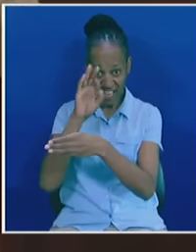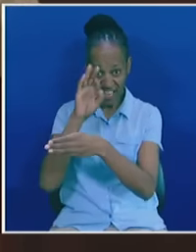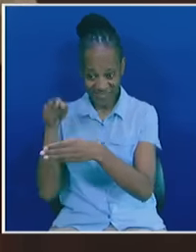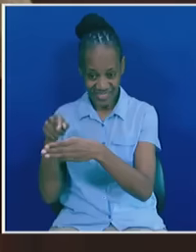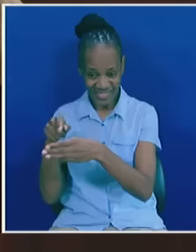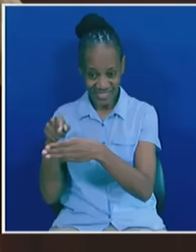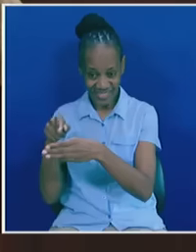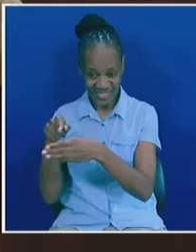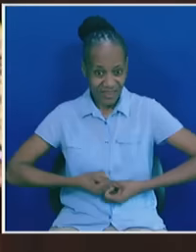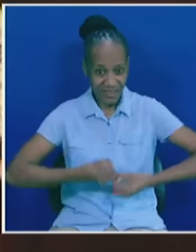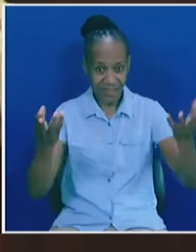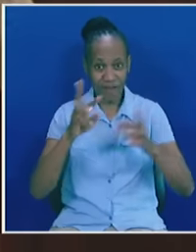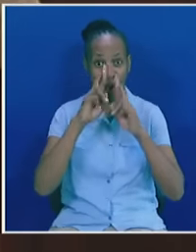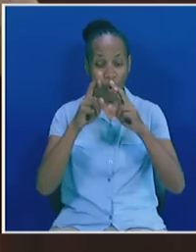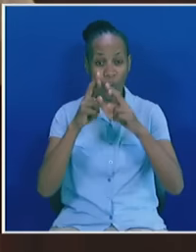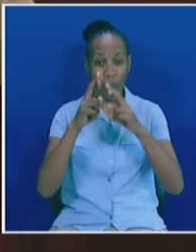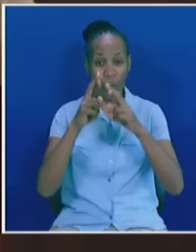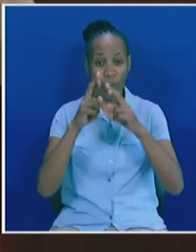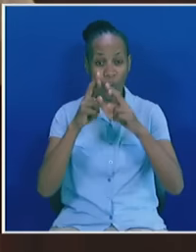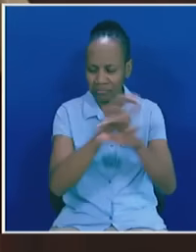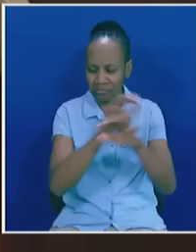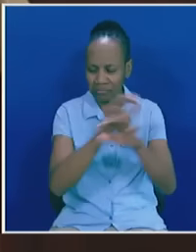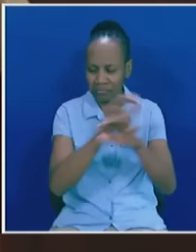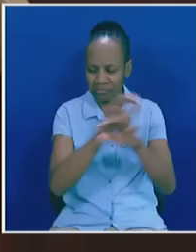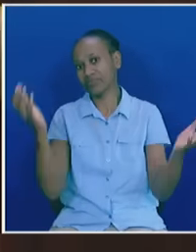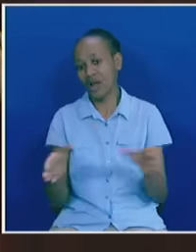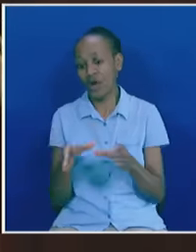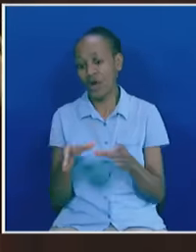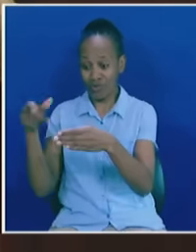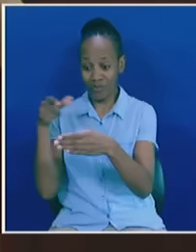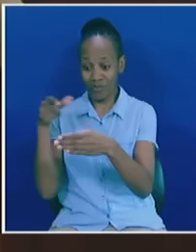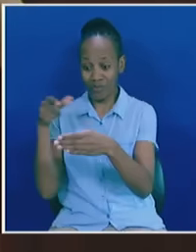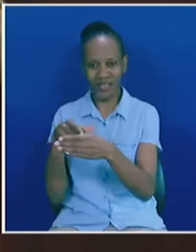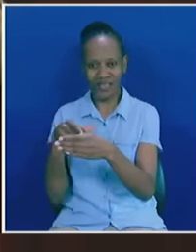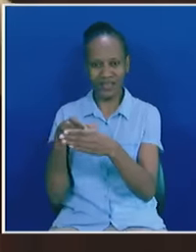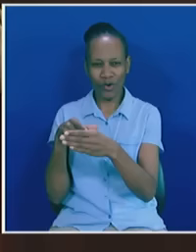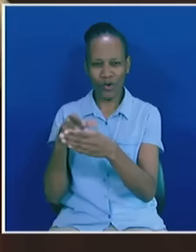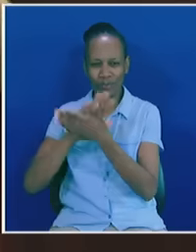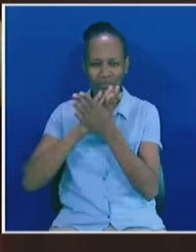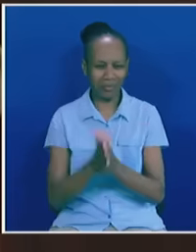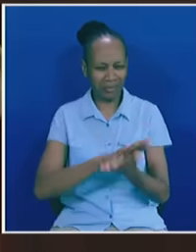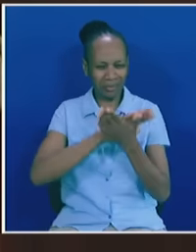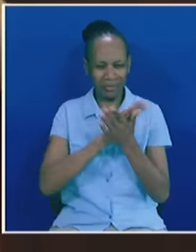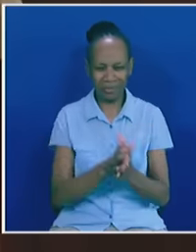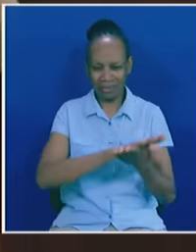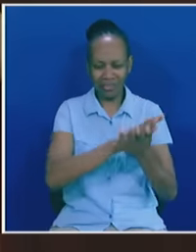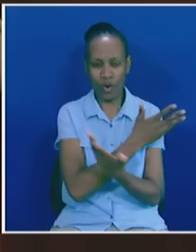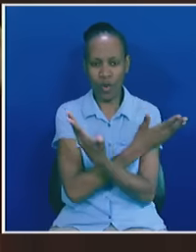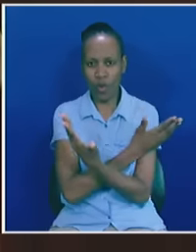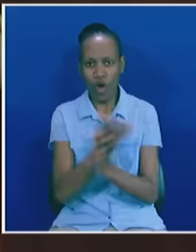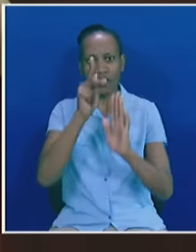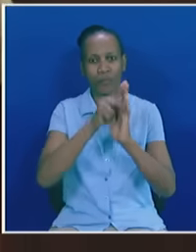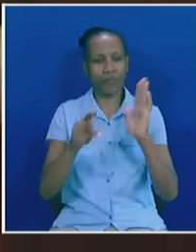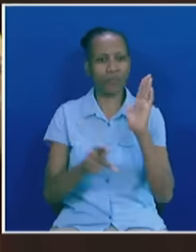hope for South Africa. It's an organization that is disrupting all the programs of the country, all